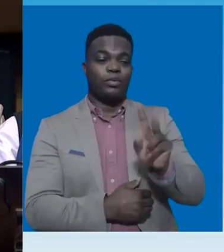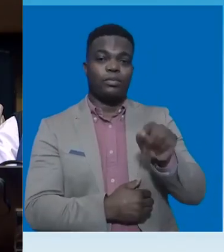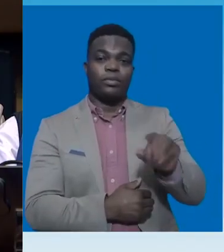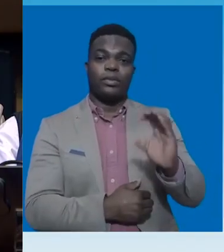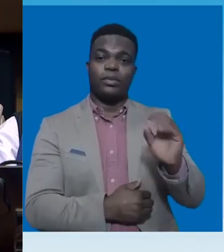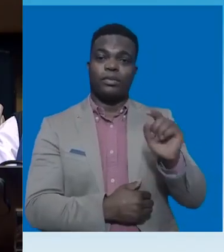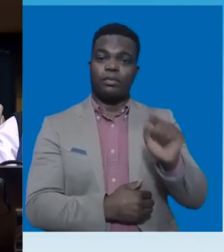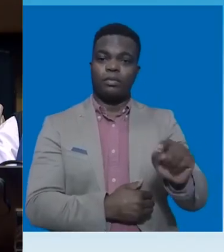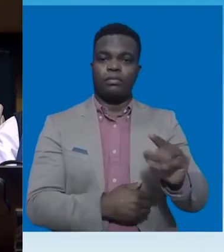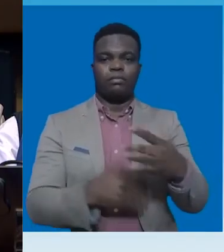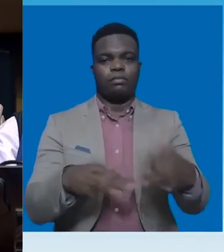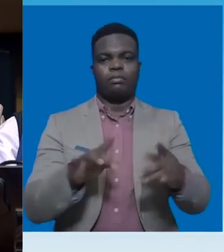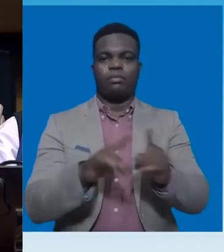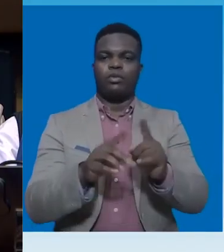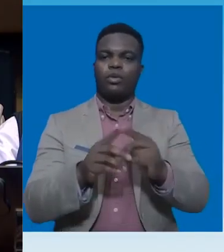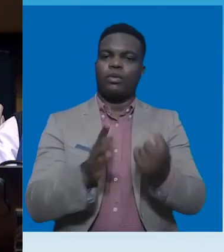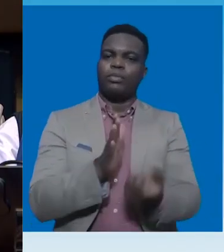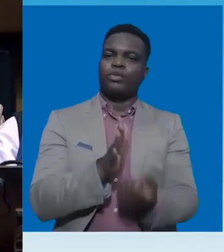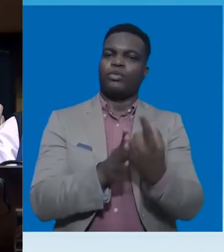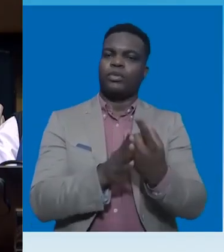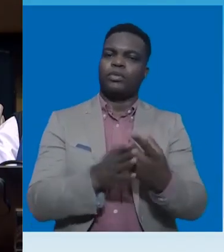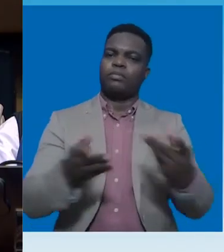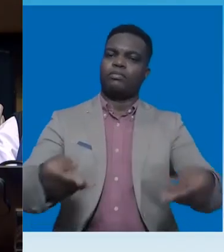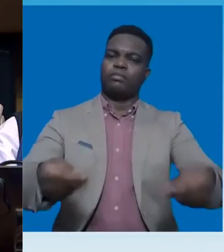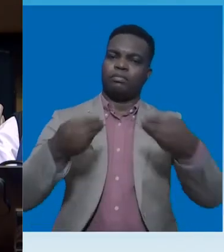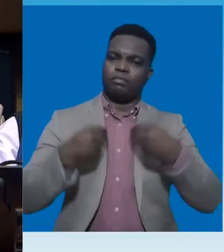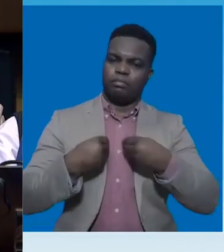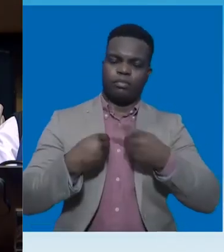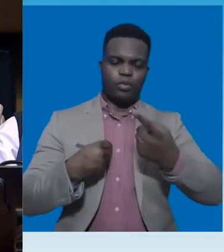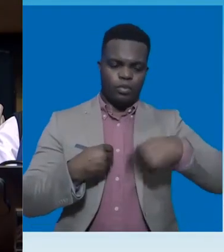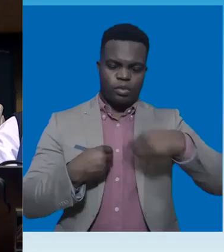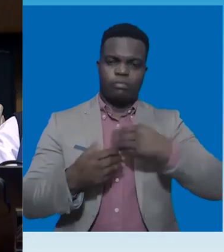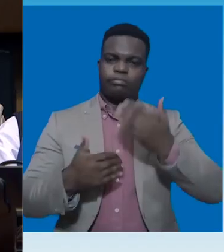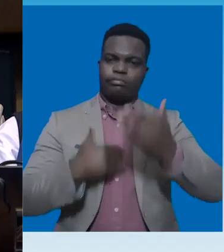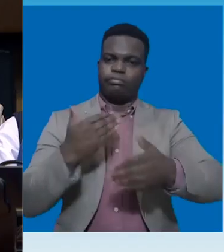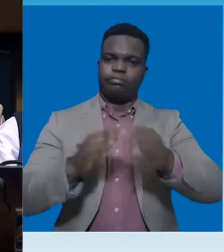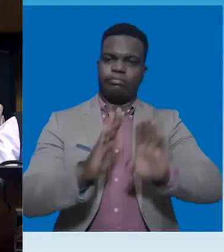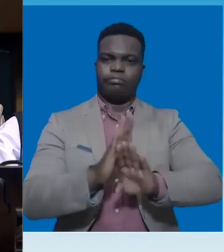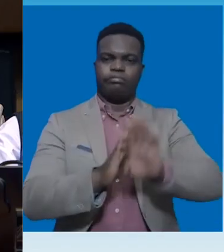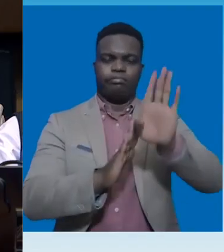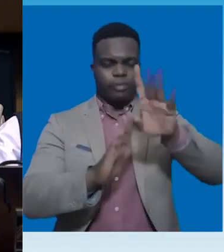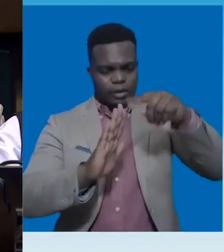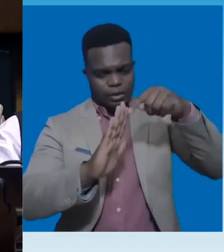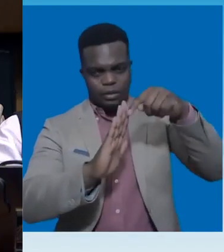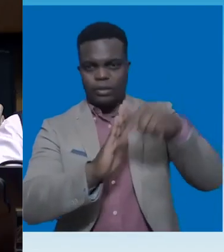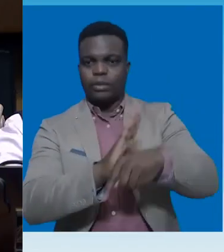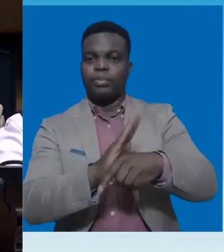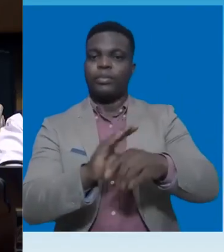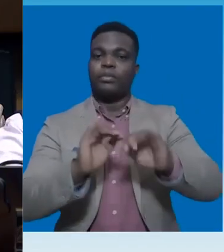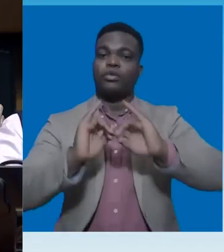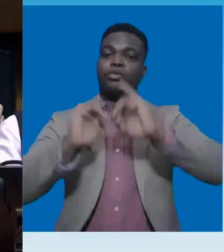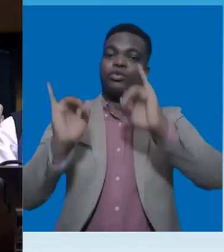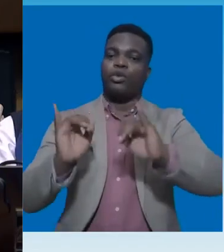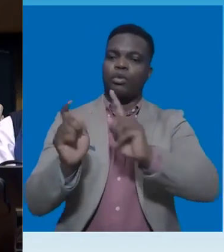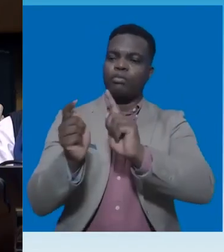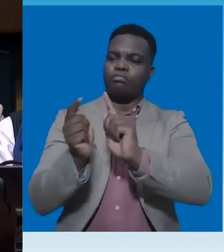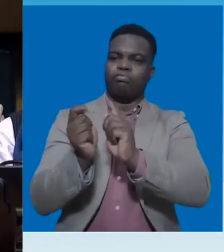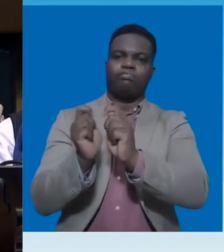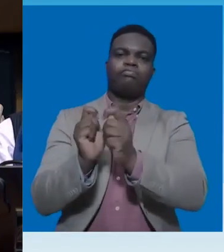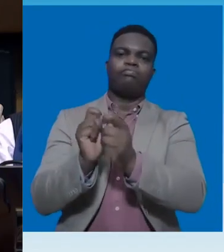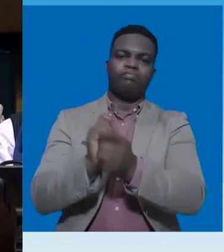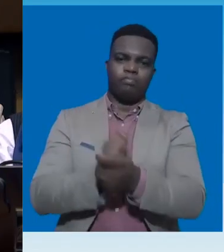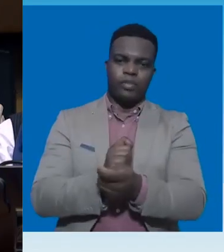institutional reform. We should recognize what has been achieved while acknowledging how much